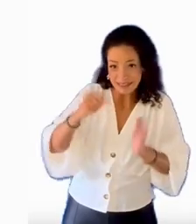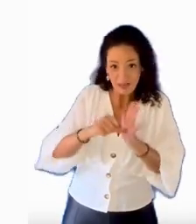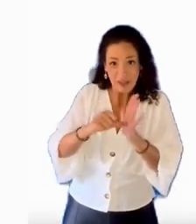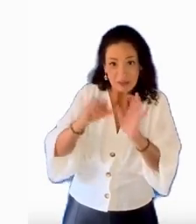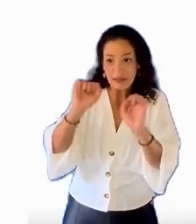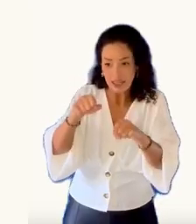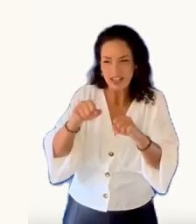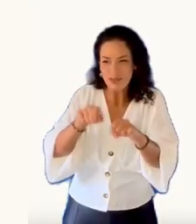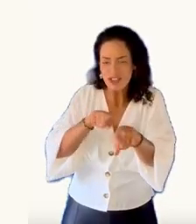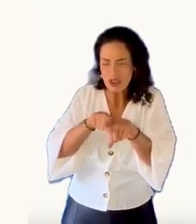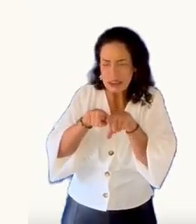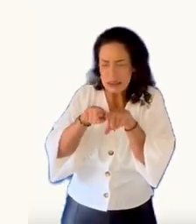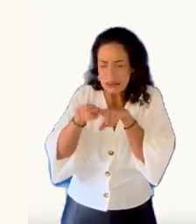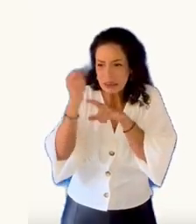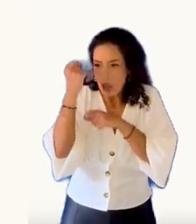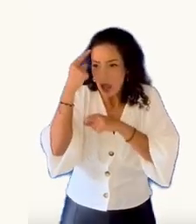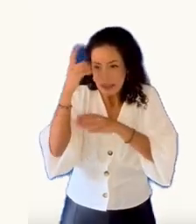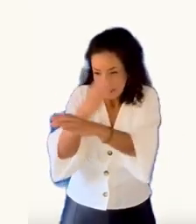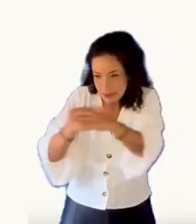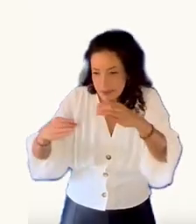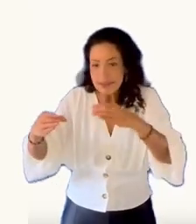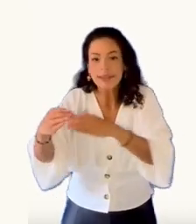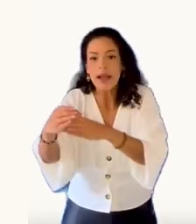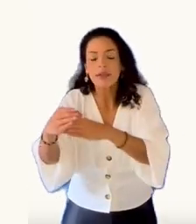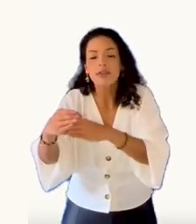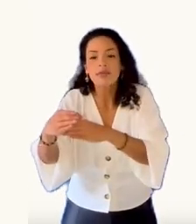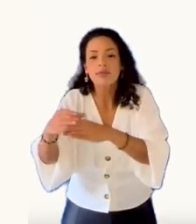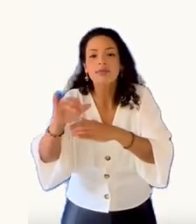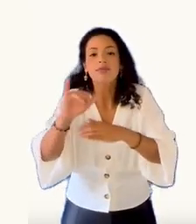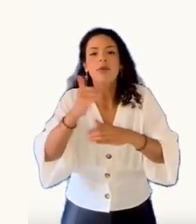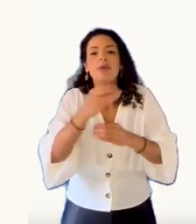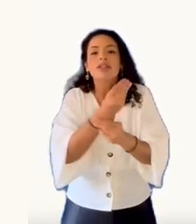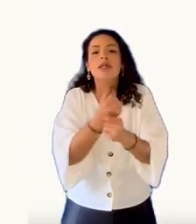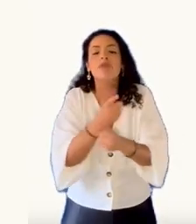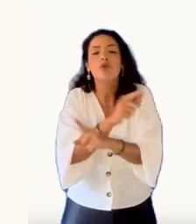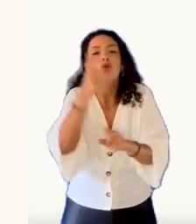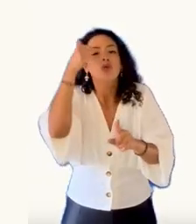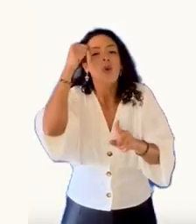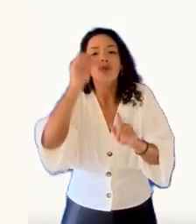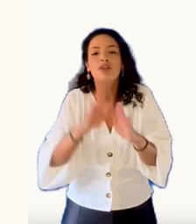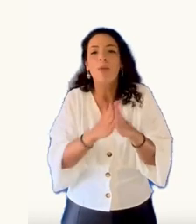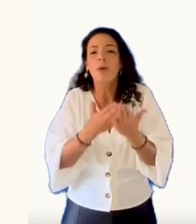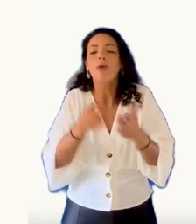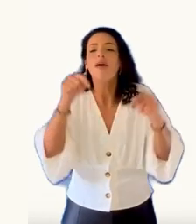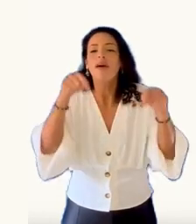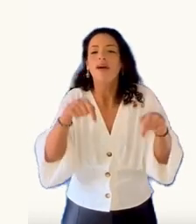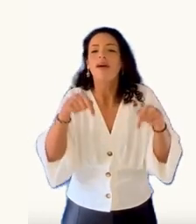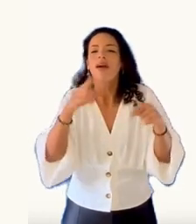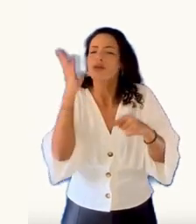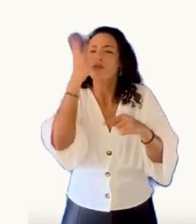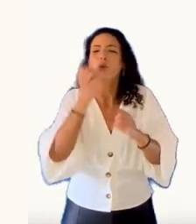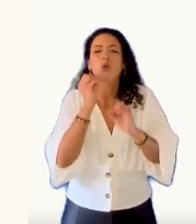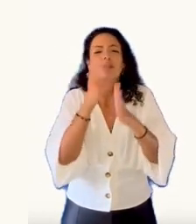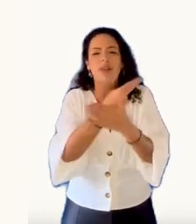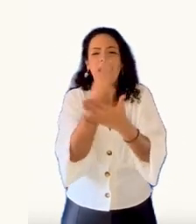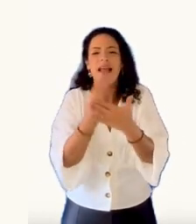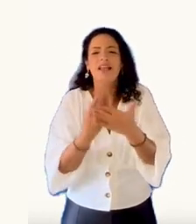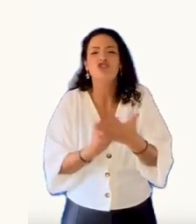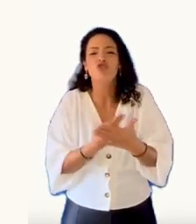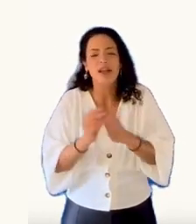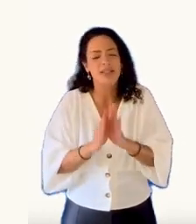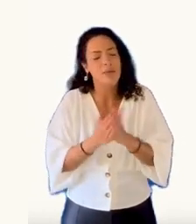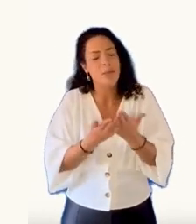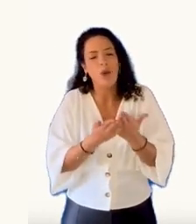may be. Some of you may be familiar with the book The Boy, the Mole, the Fox and the Horse, a beautifully illustrated story by Charlie